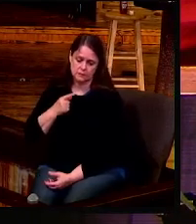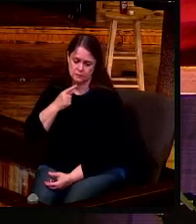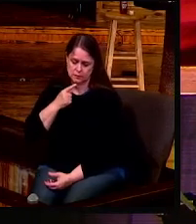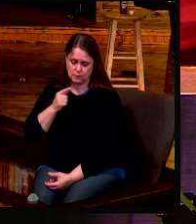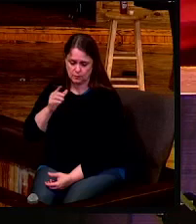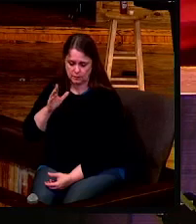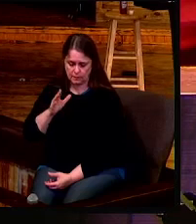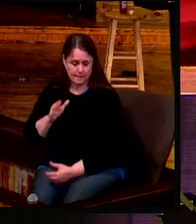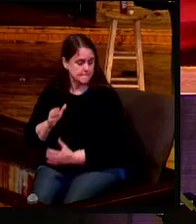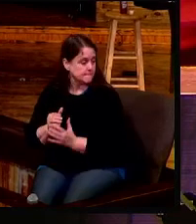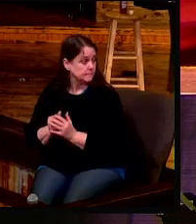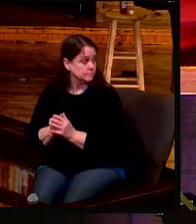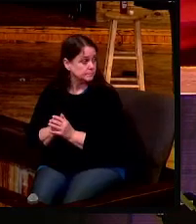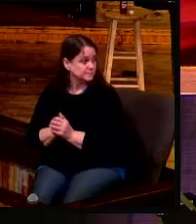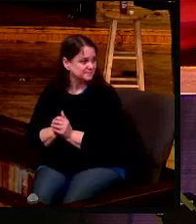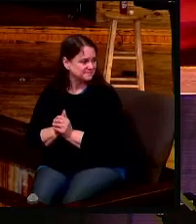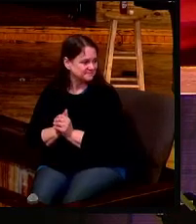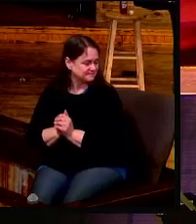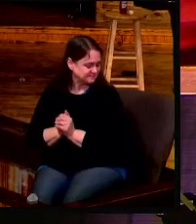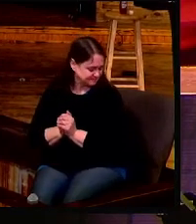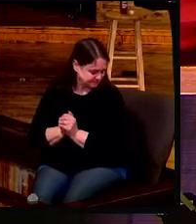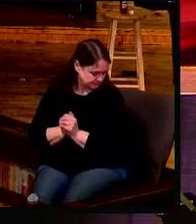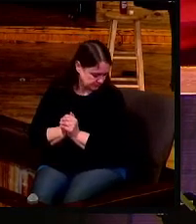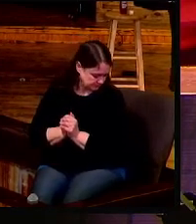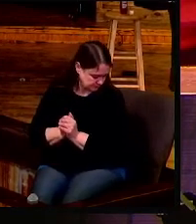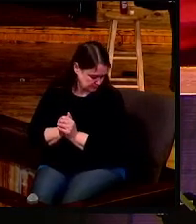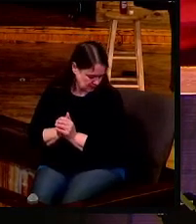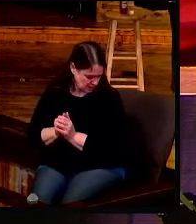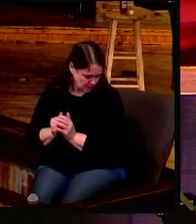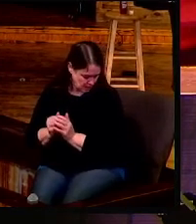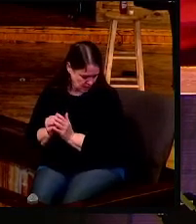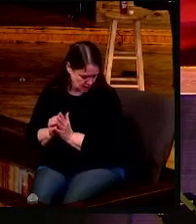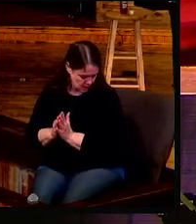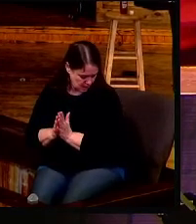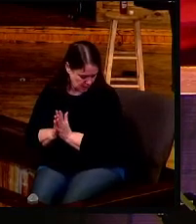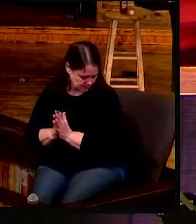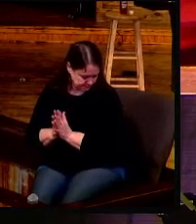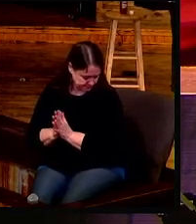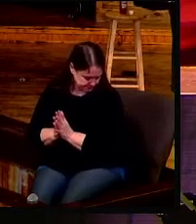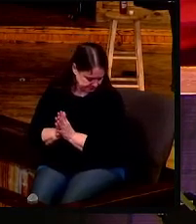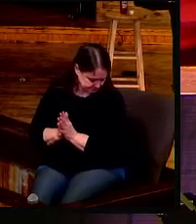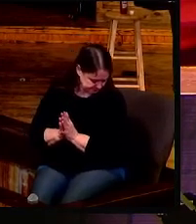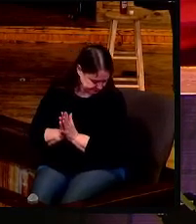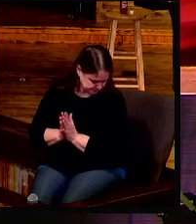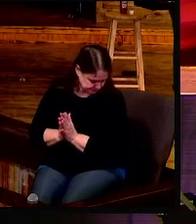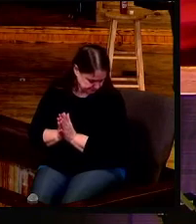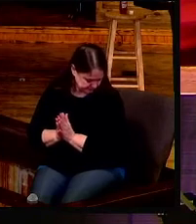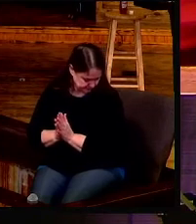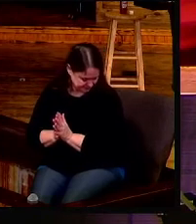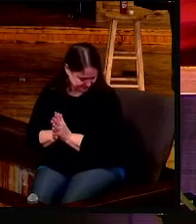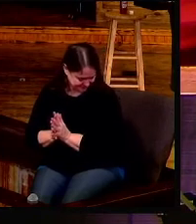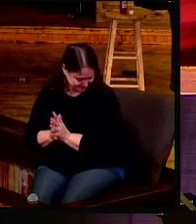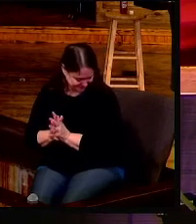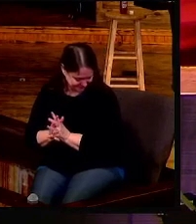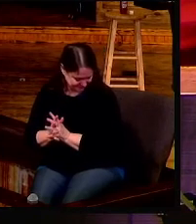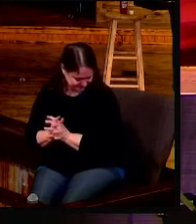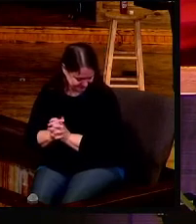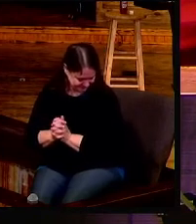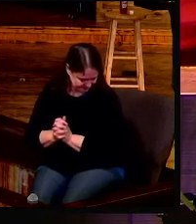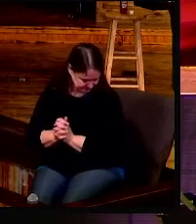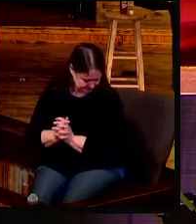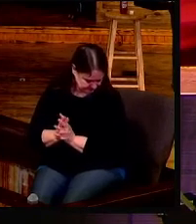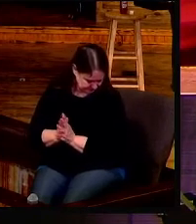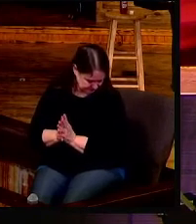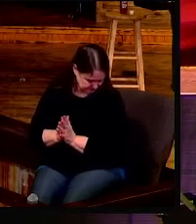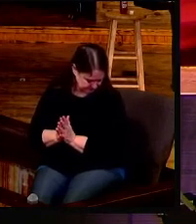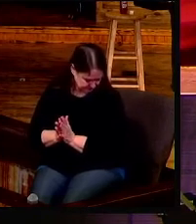The simple child to just keep thinking. And I begged the wife to pray. And God bless the farmer's land. Told